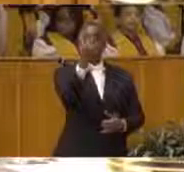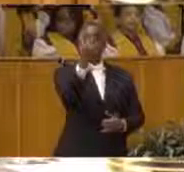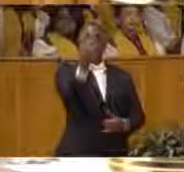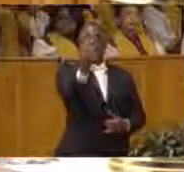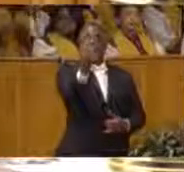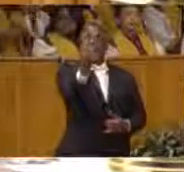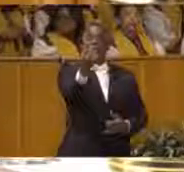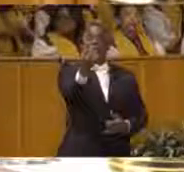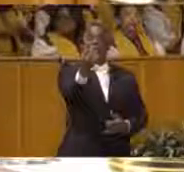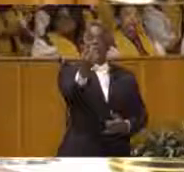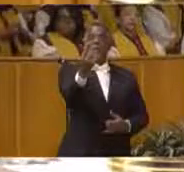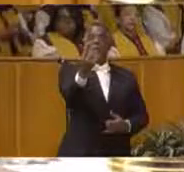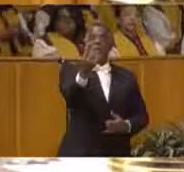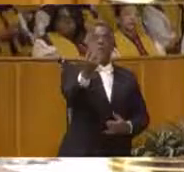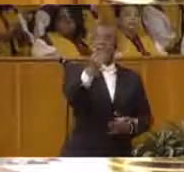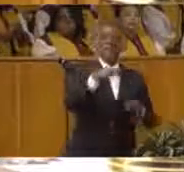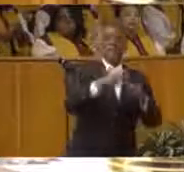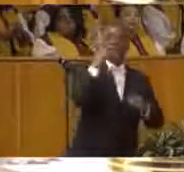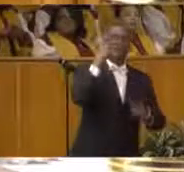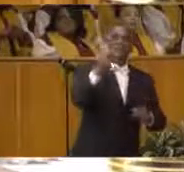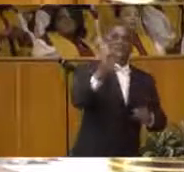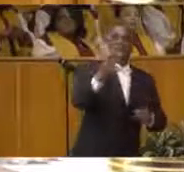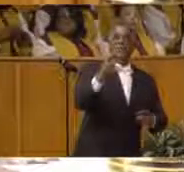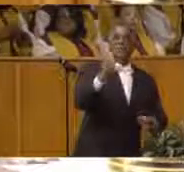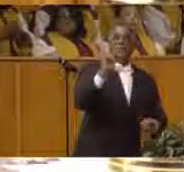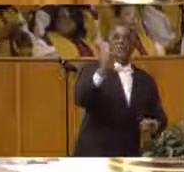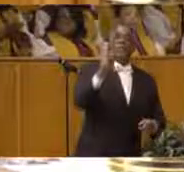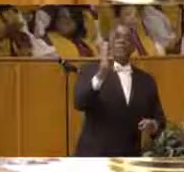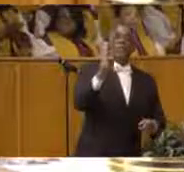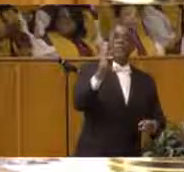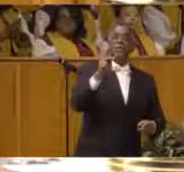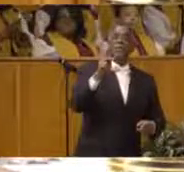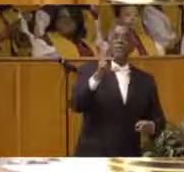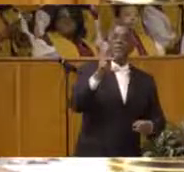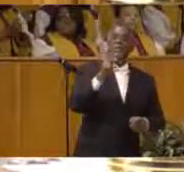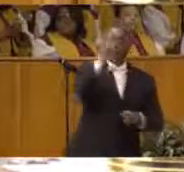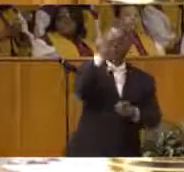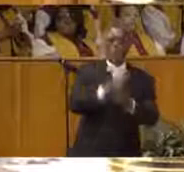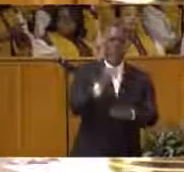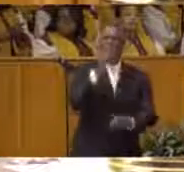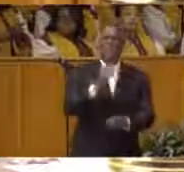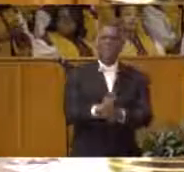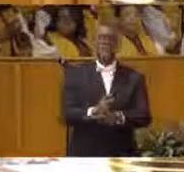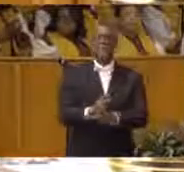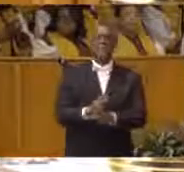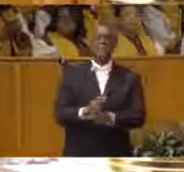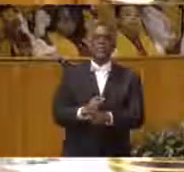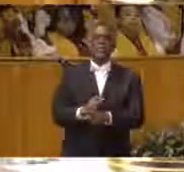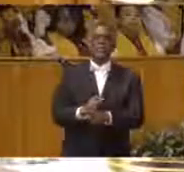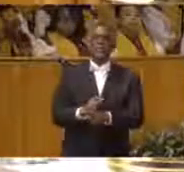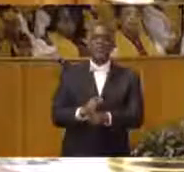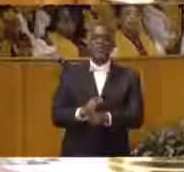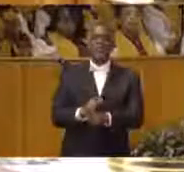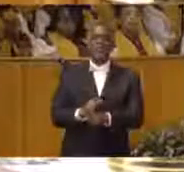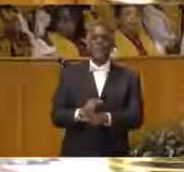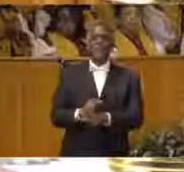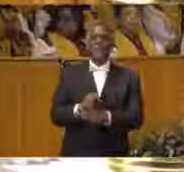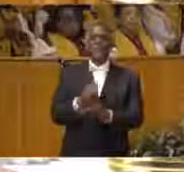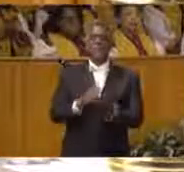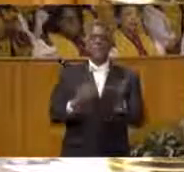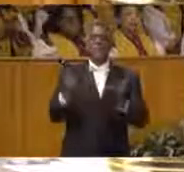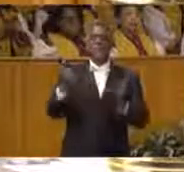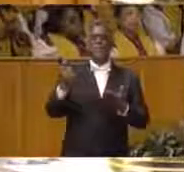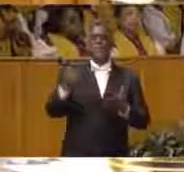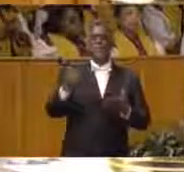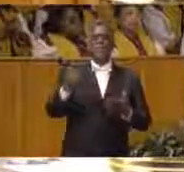There's one. Where's the hand? I can't see it. Come on down. Is it brother or sister? Huh? Someone was